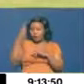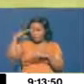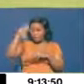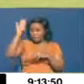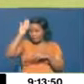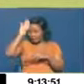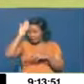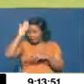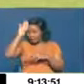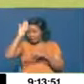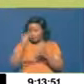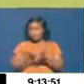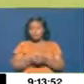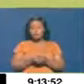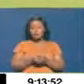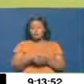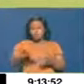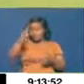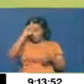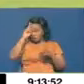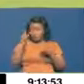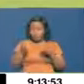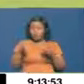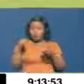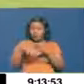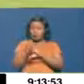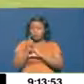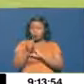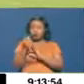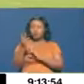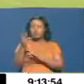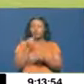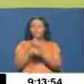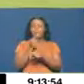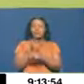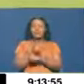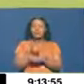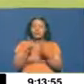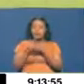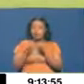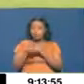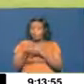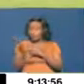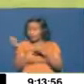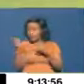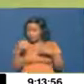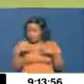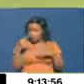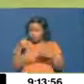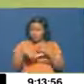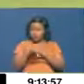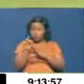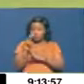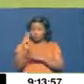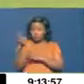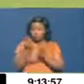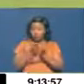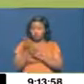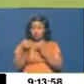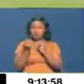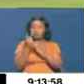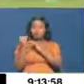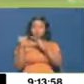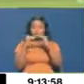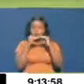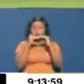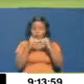Egypt opened the scoring after 2 minutes through Mohamed Mahmoud. El Sayed Ahmed El Sayed scored a second through a penalty as Abdesalam Ibrahim